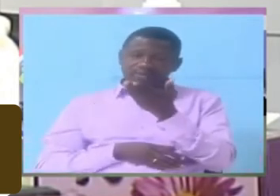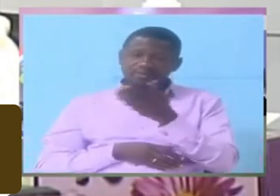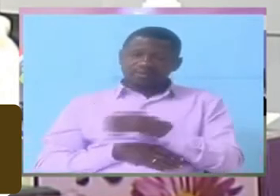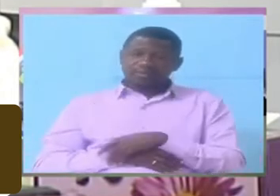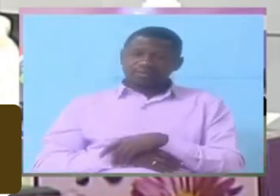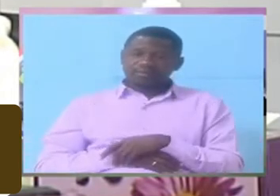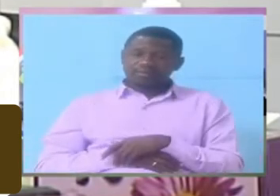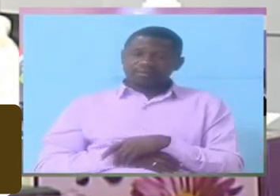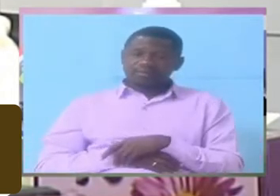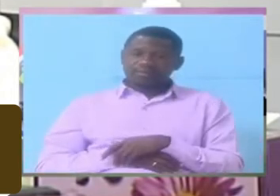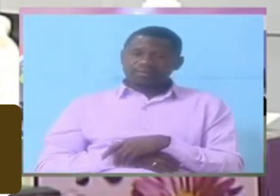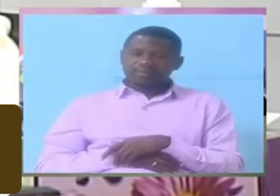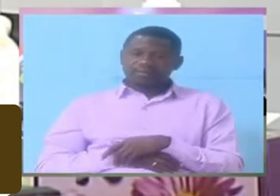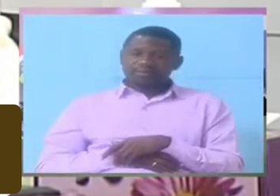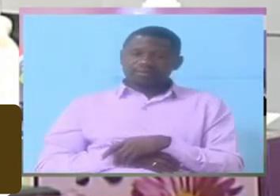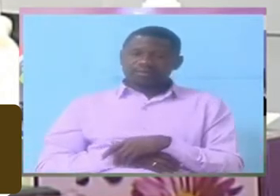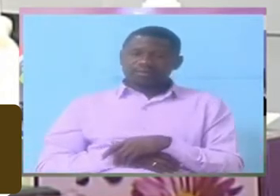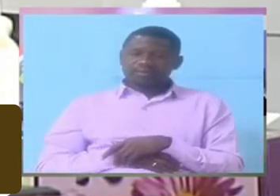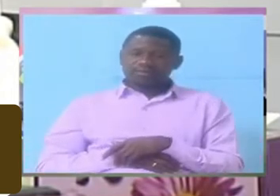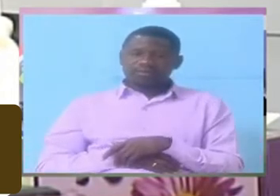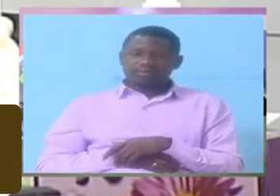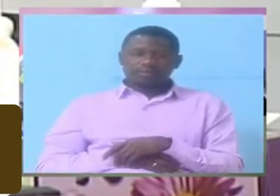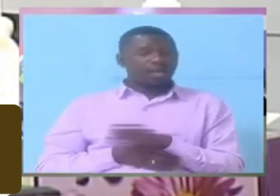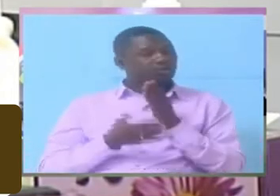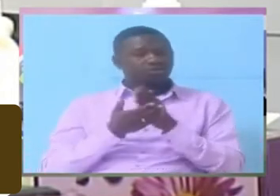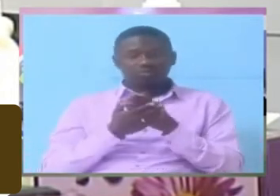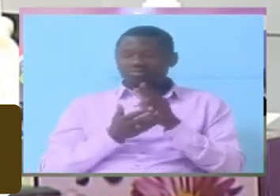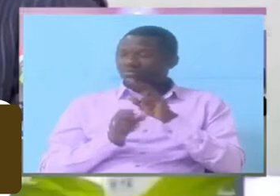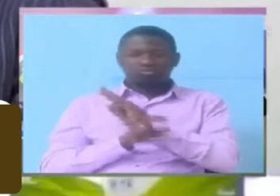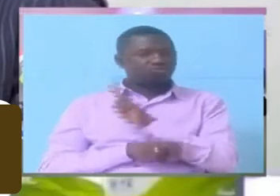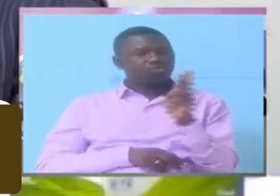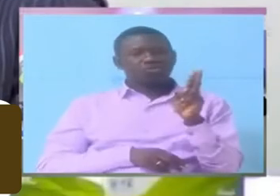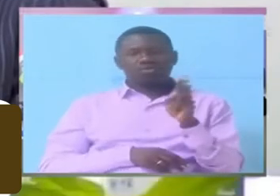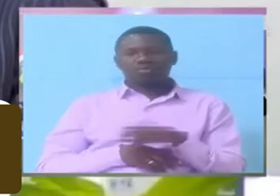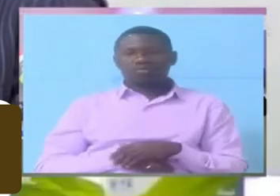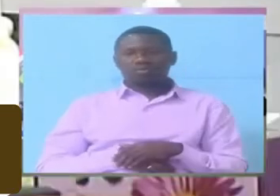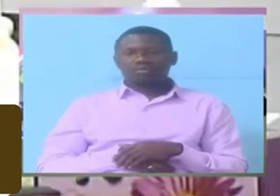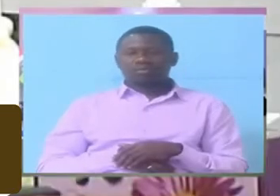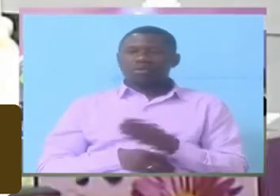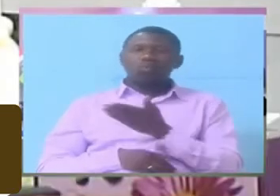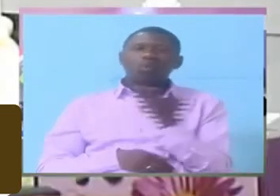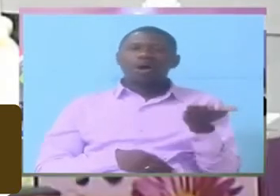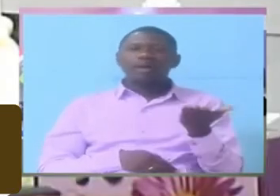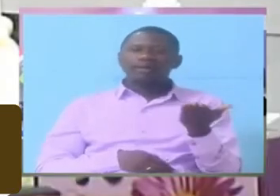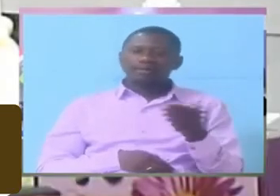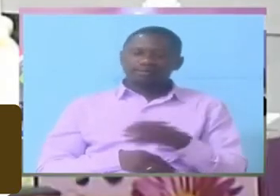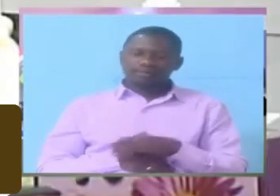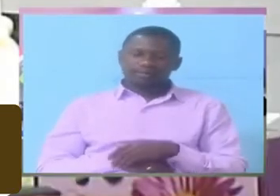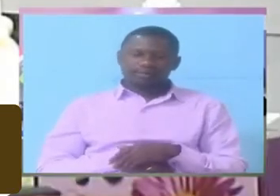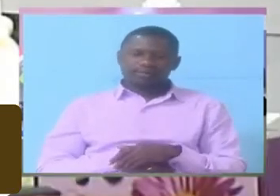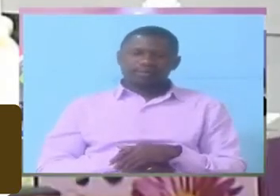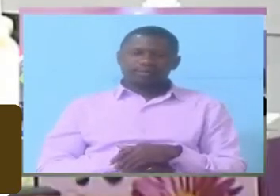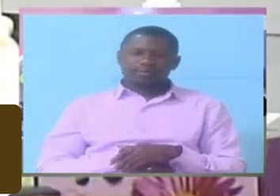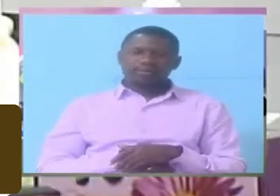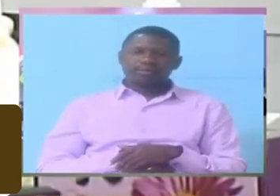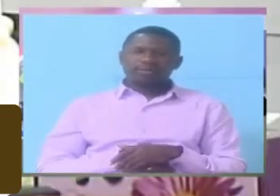kisi andun ki kiti ndaka. Counsel, I did not. Counsel mawke. Why? Ne asabu mawke. You try to